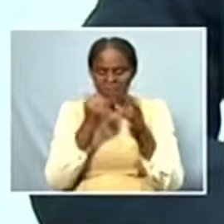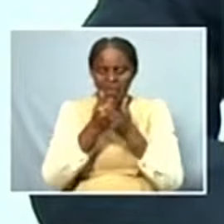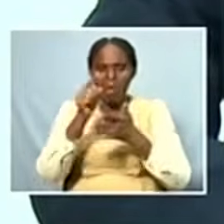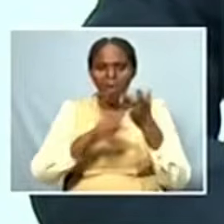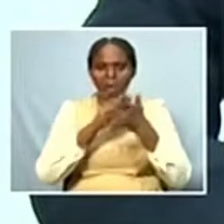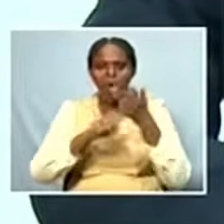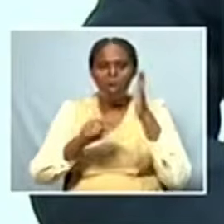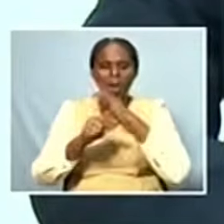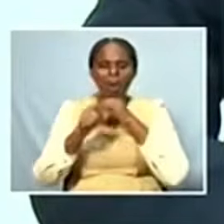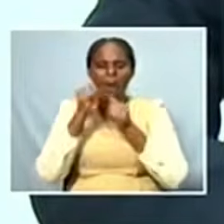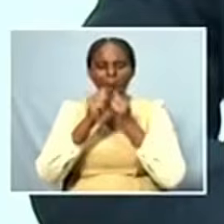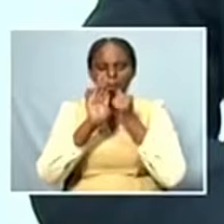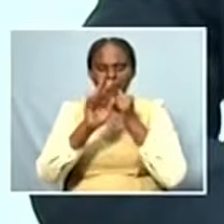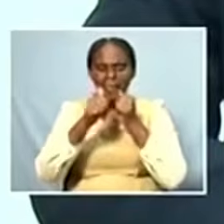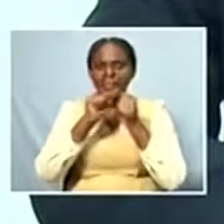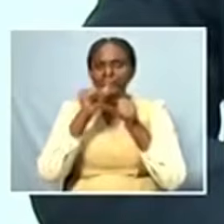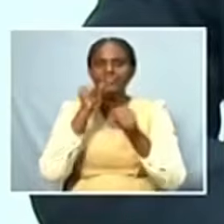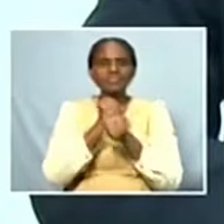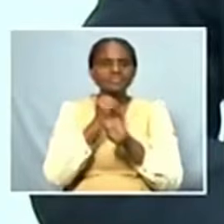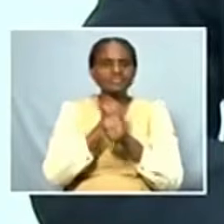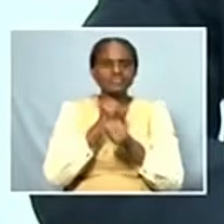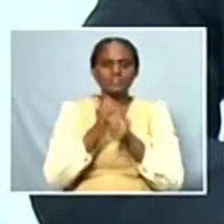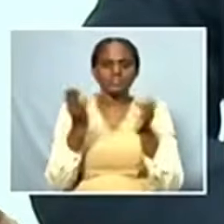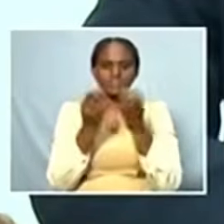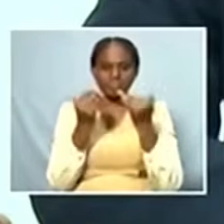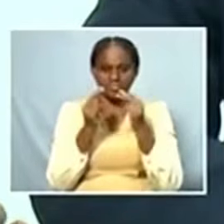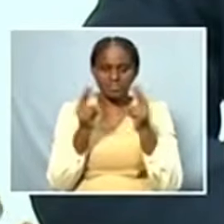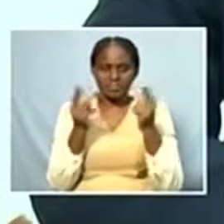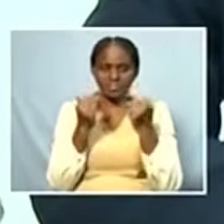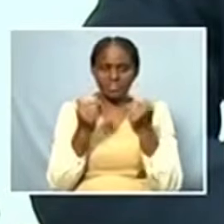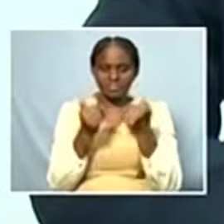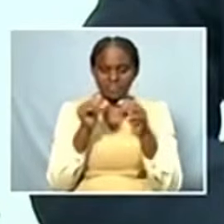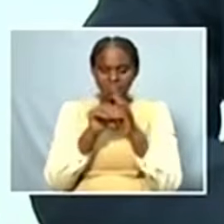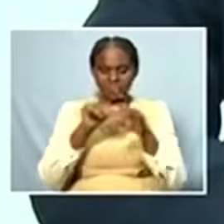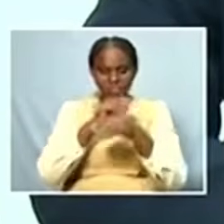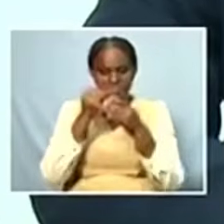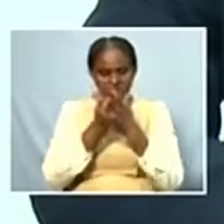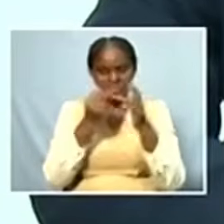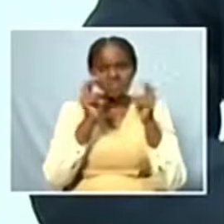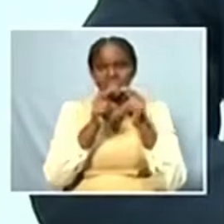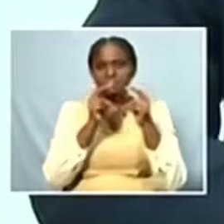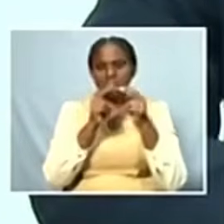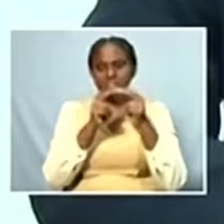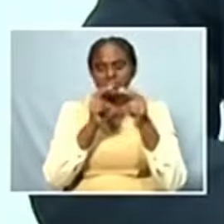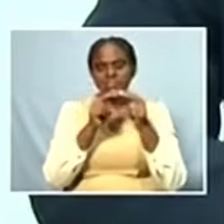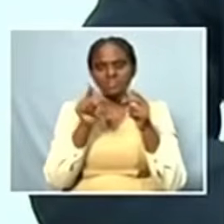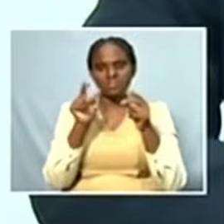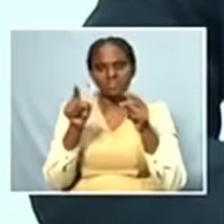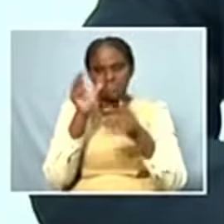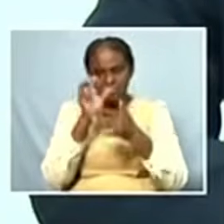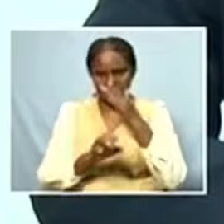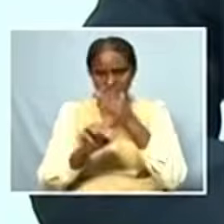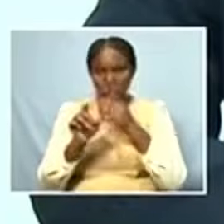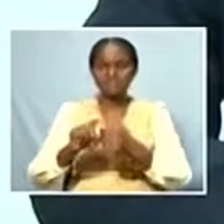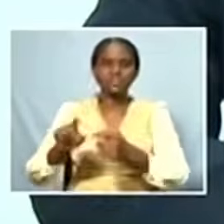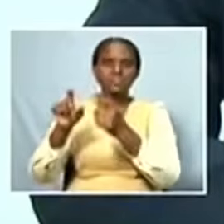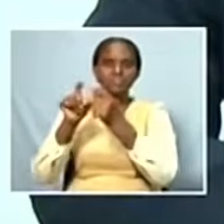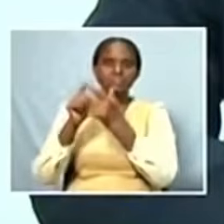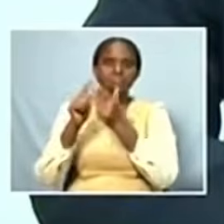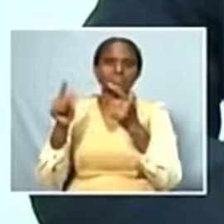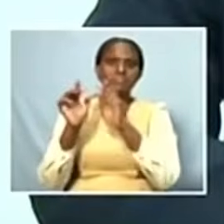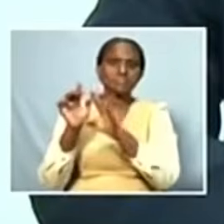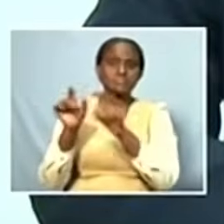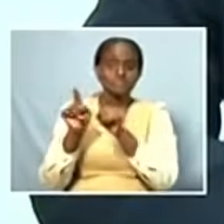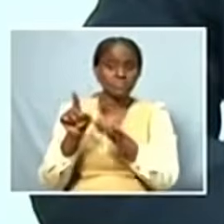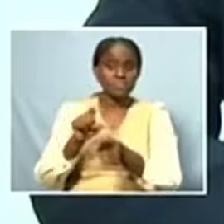terminated on the basis that they were not performing. So in all these contracts, that clause was a challenge,